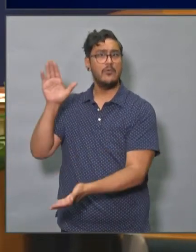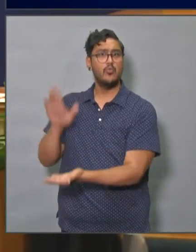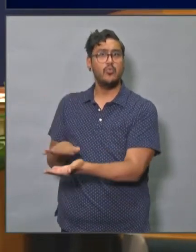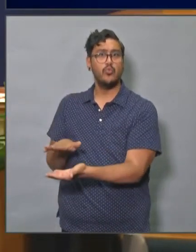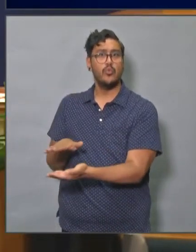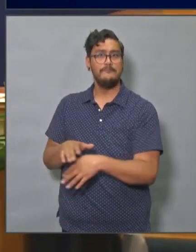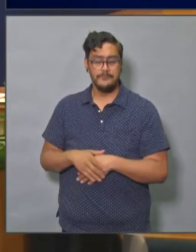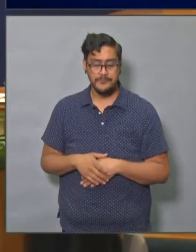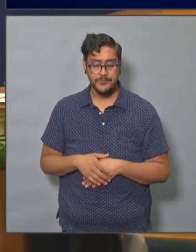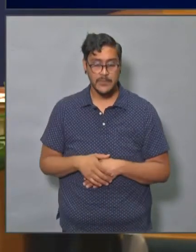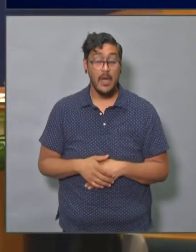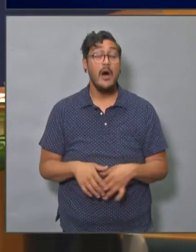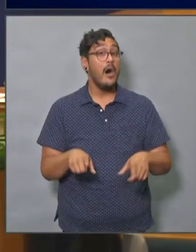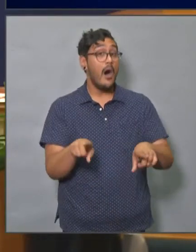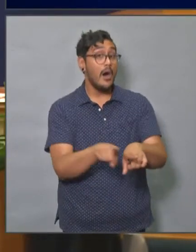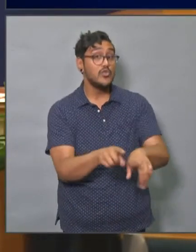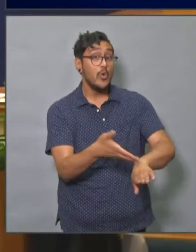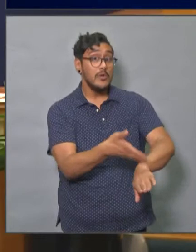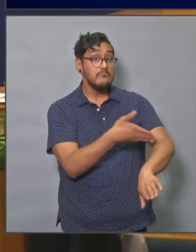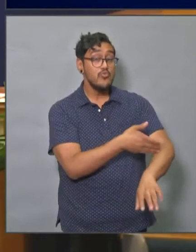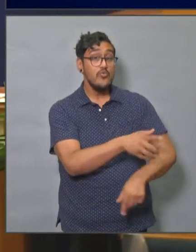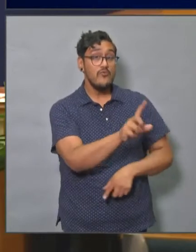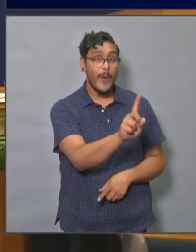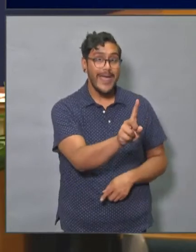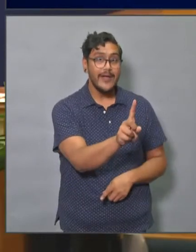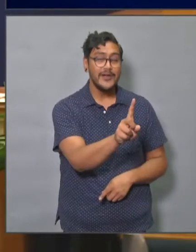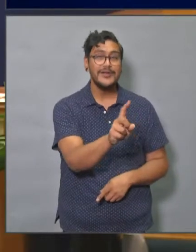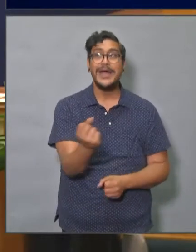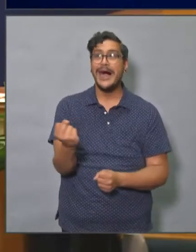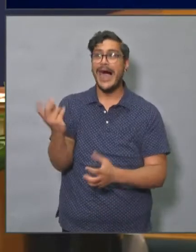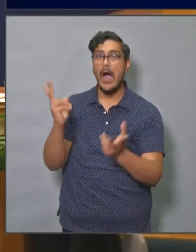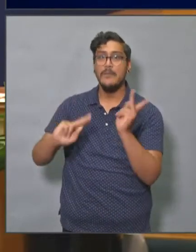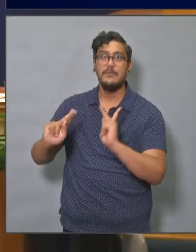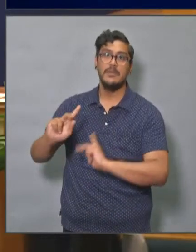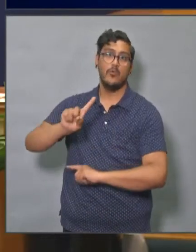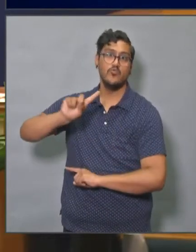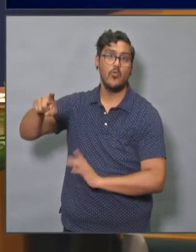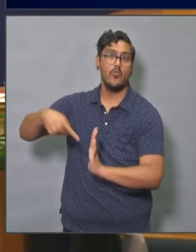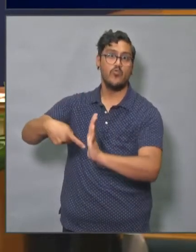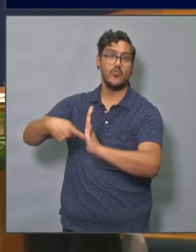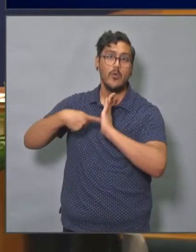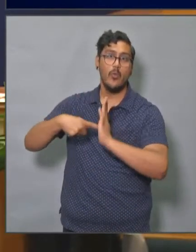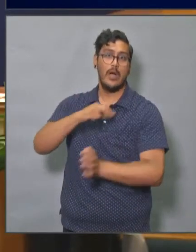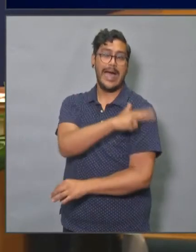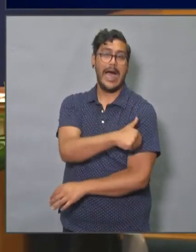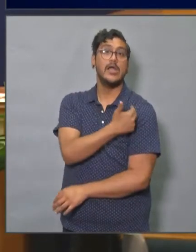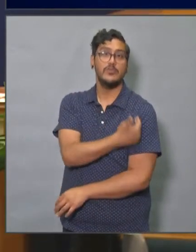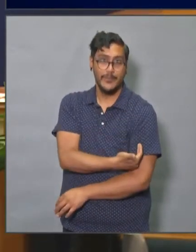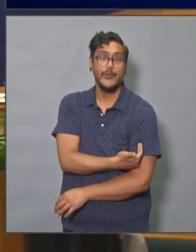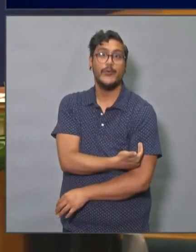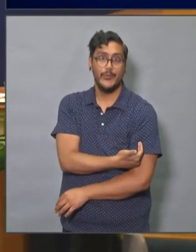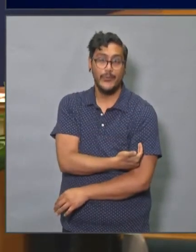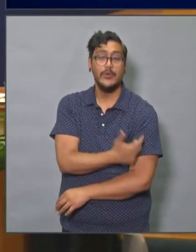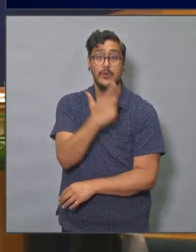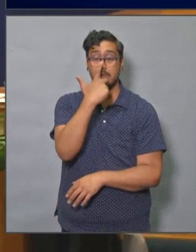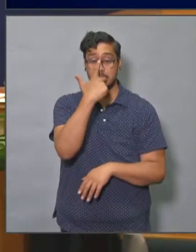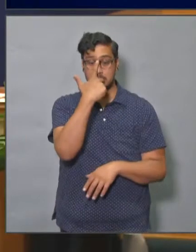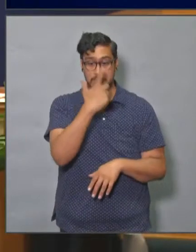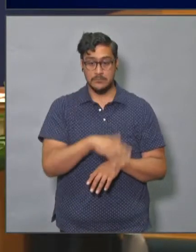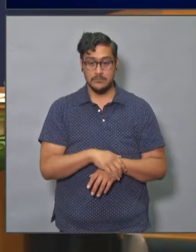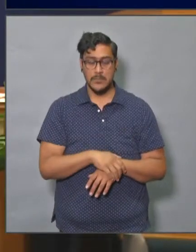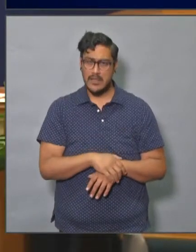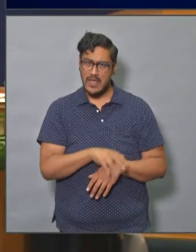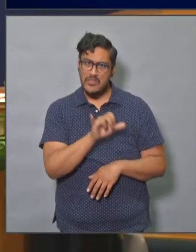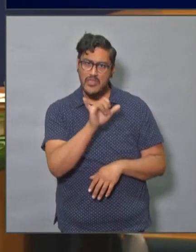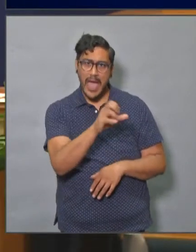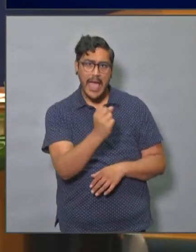made a steady improvement in the decline in the number of people who are hospitalized on any given day, and we've stayed steady on our positivity